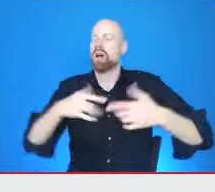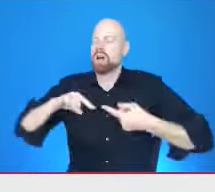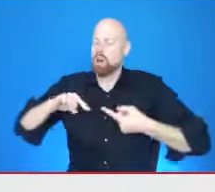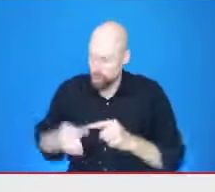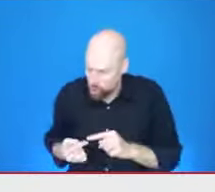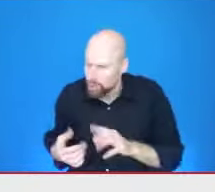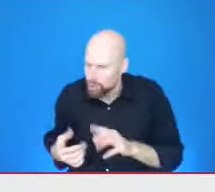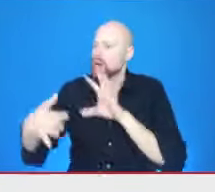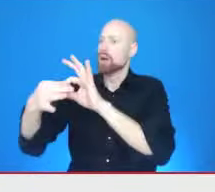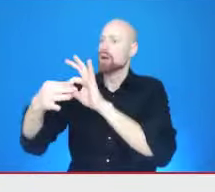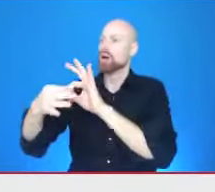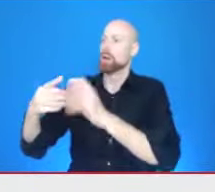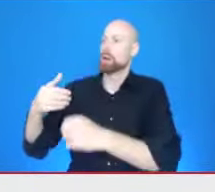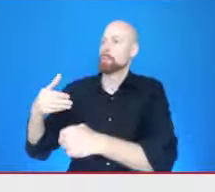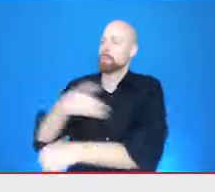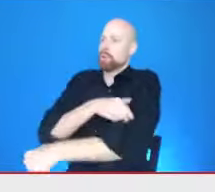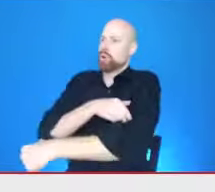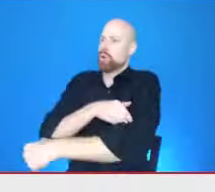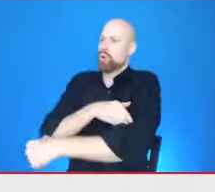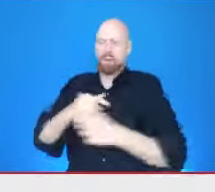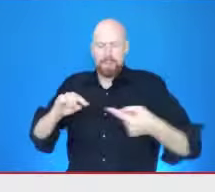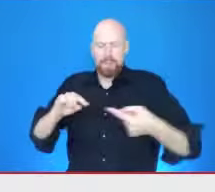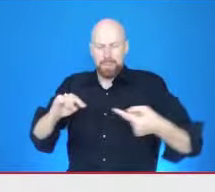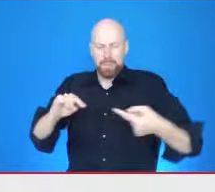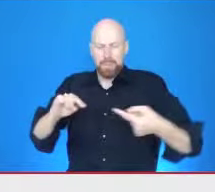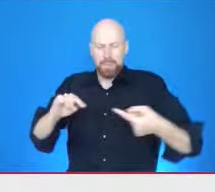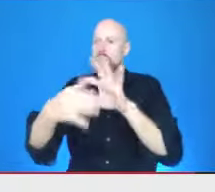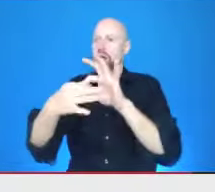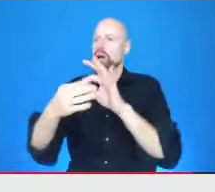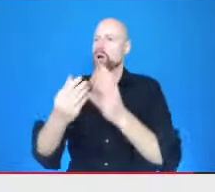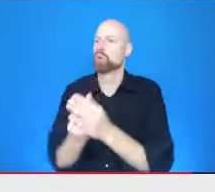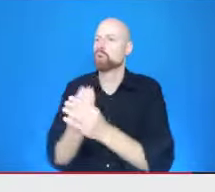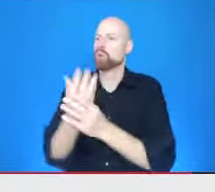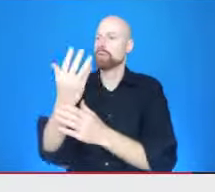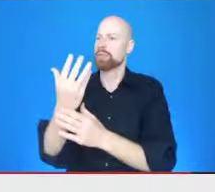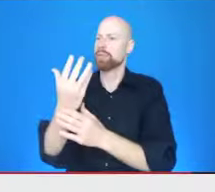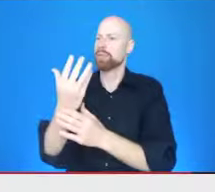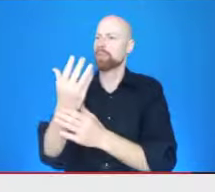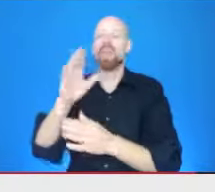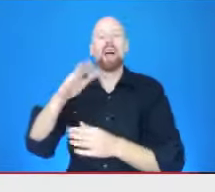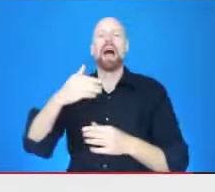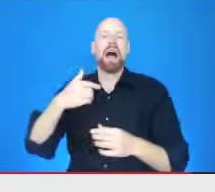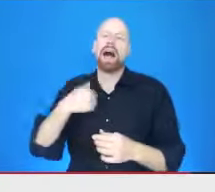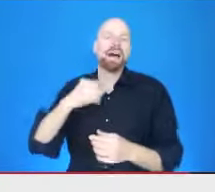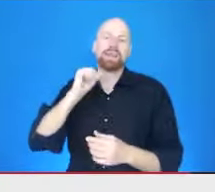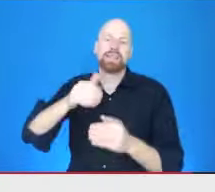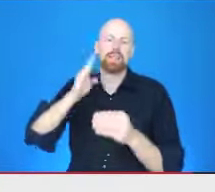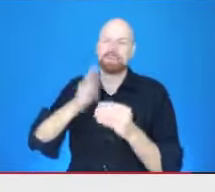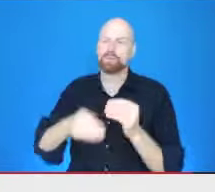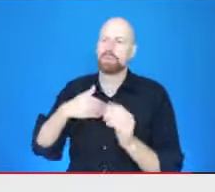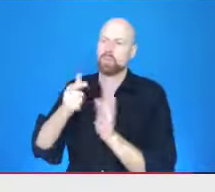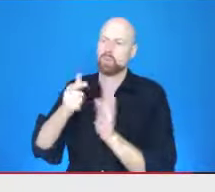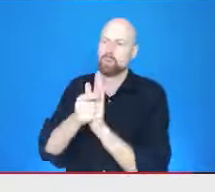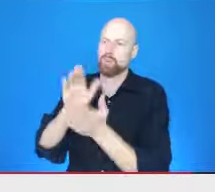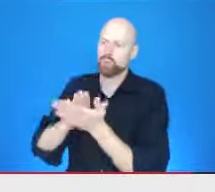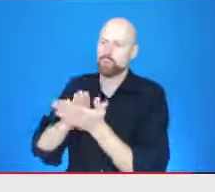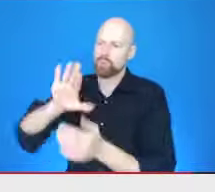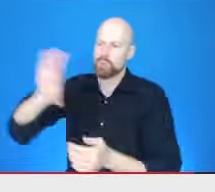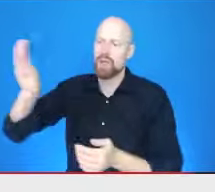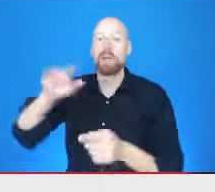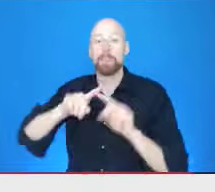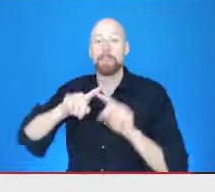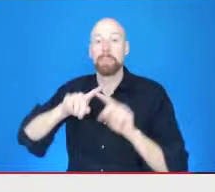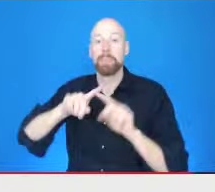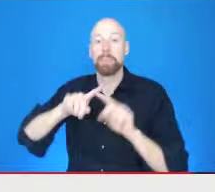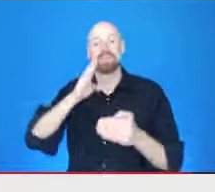them that once I lost a friend who I loved. And when he killed himself, his body hung from rope like pendulum,